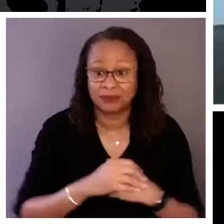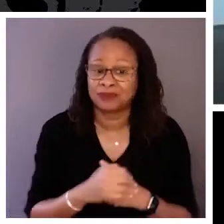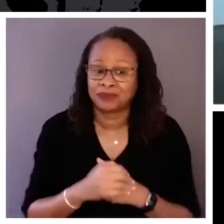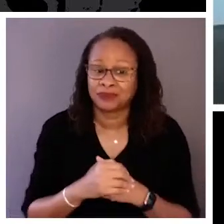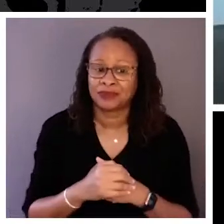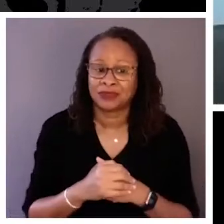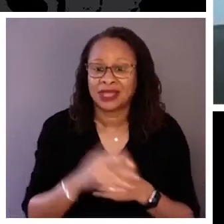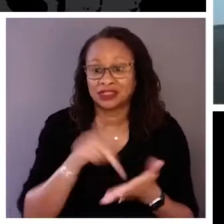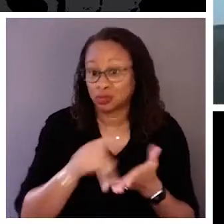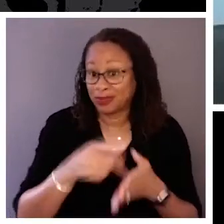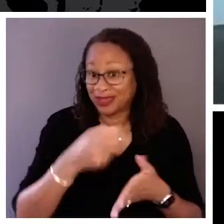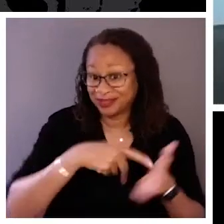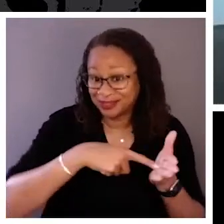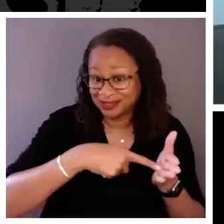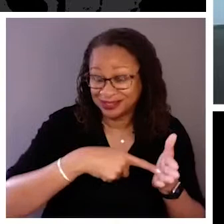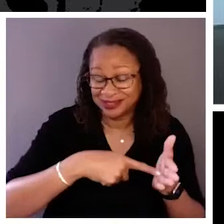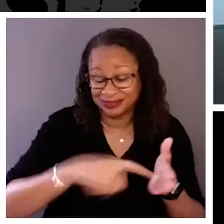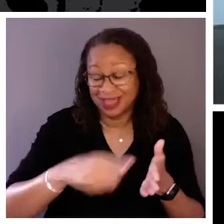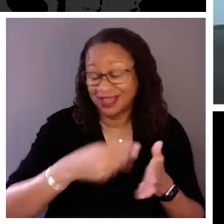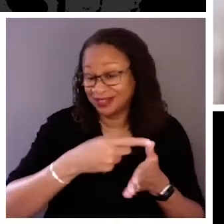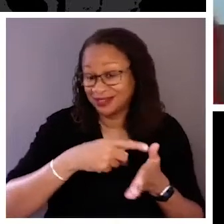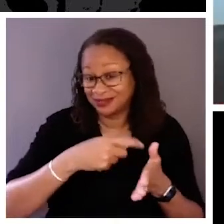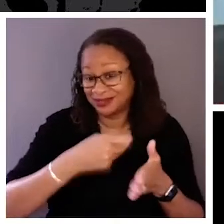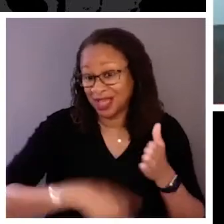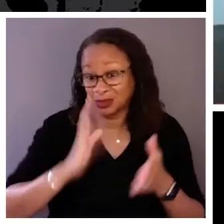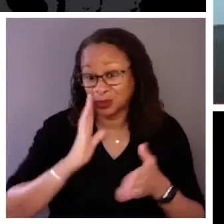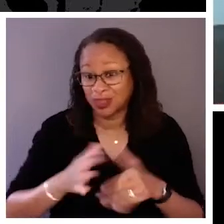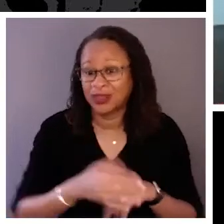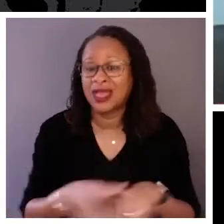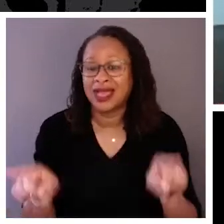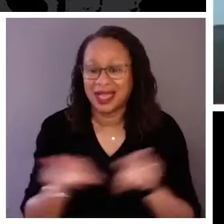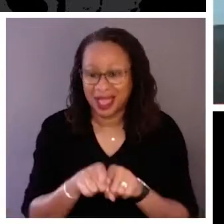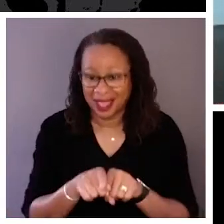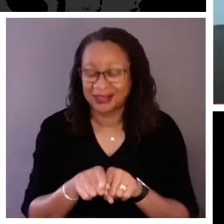pay tax on that interest as the account accrues.